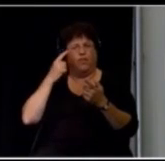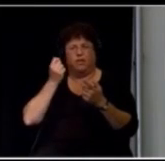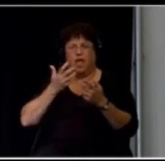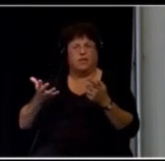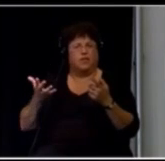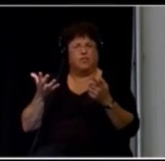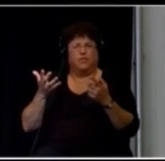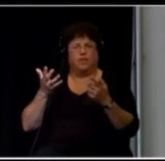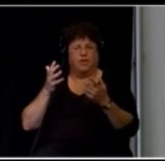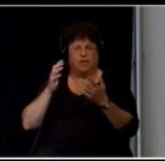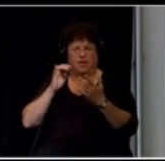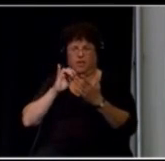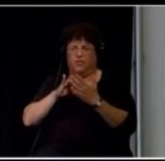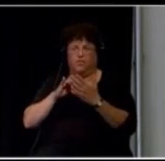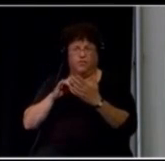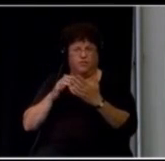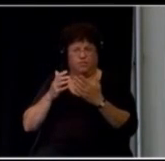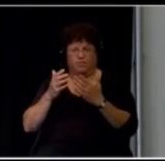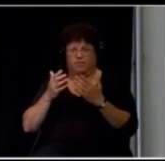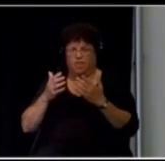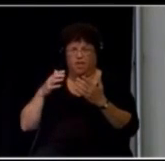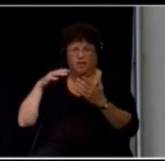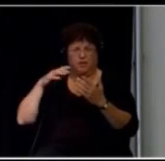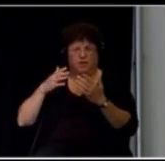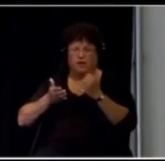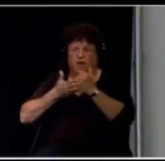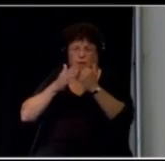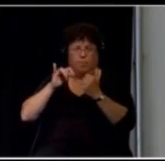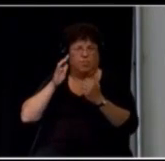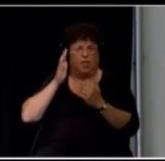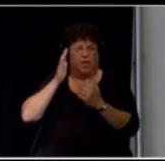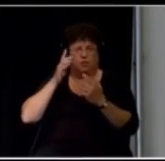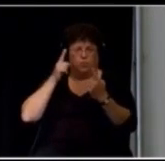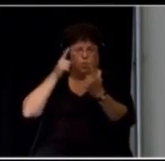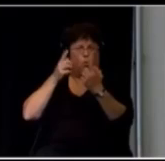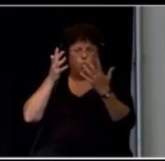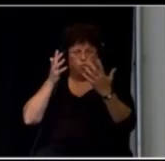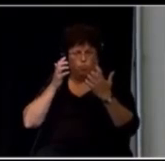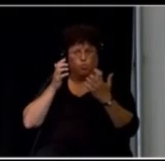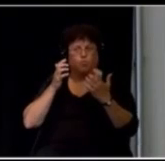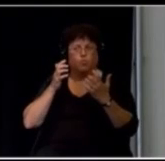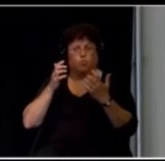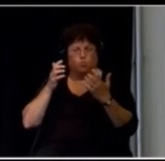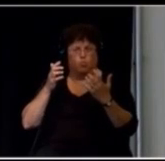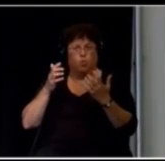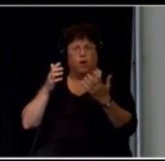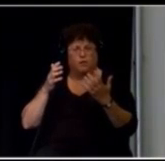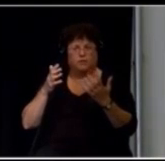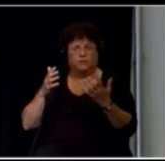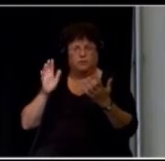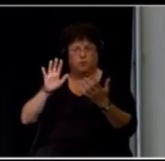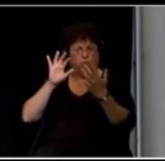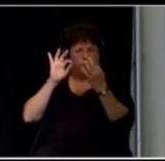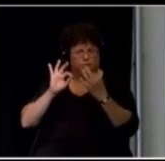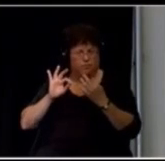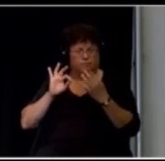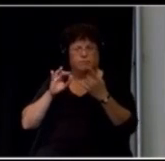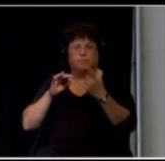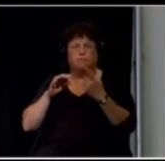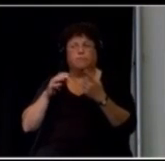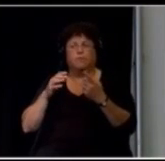that furthers that goal, you know, we'd love to hear about. I mean, for sure, making the cars